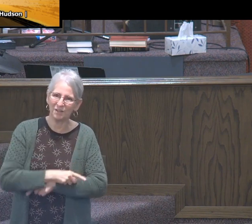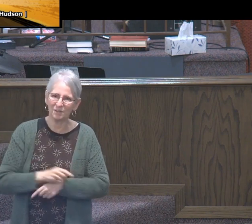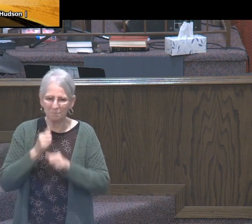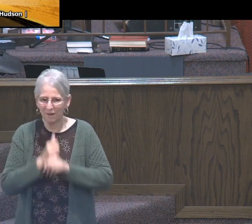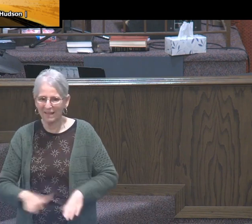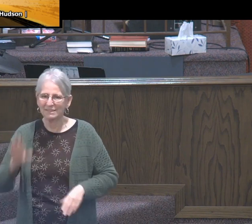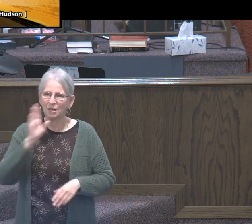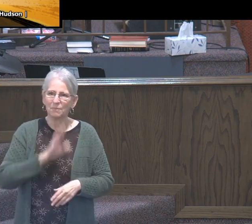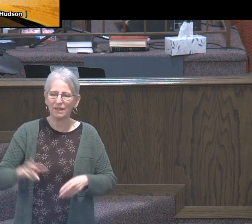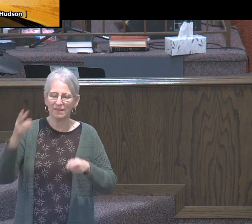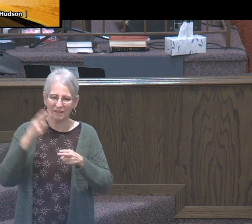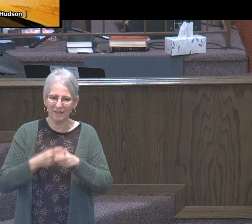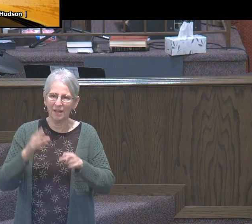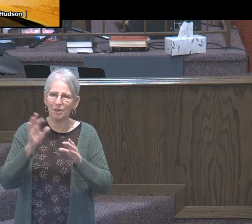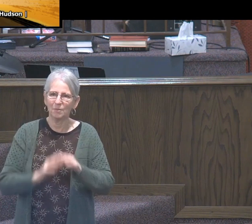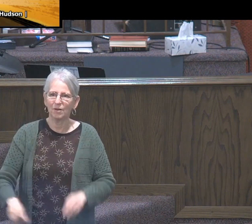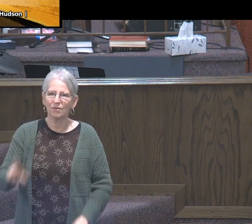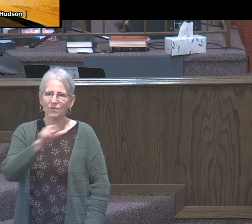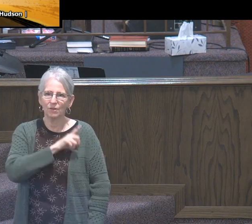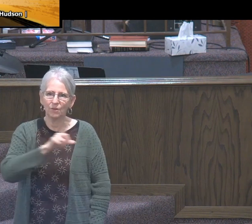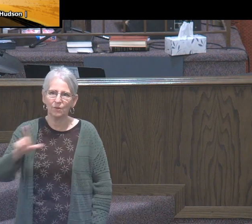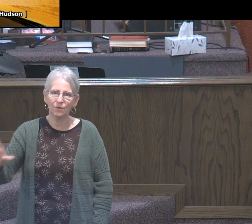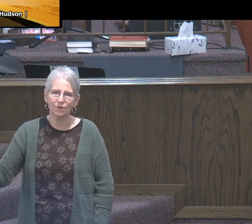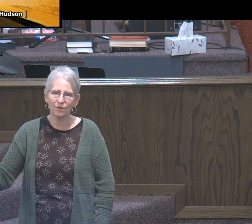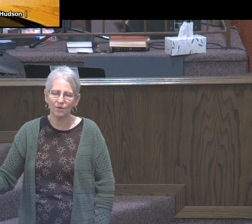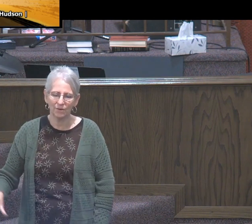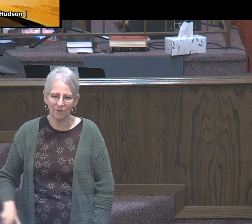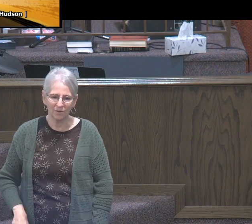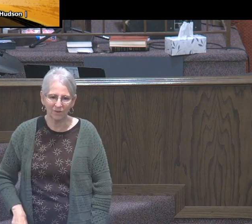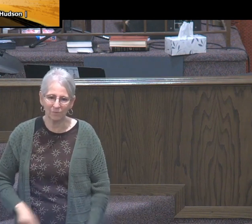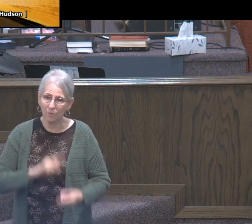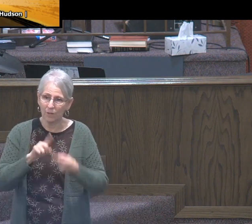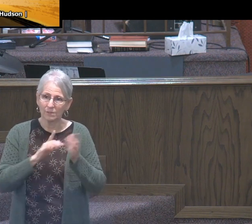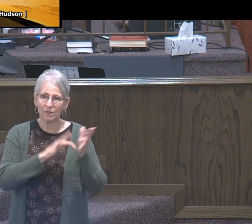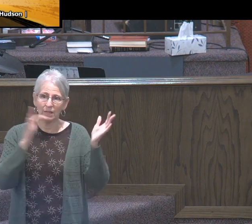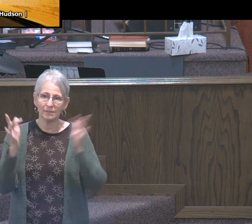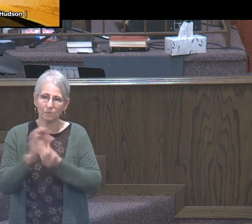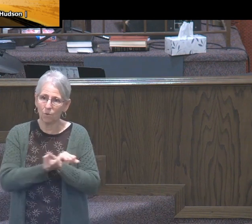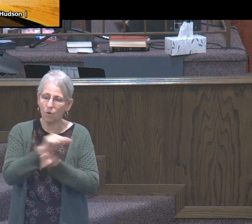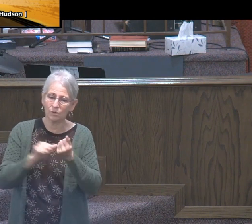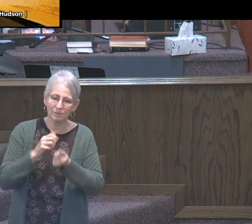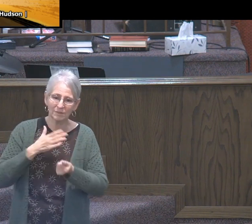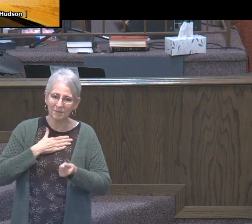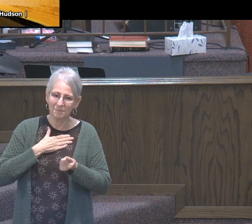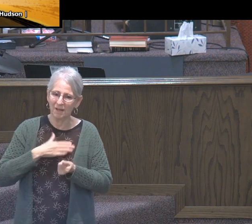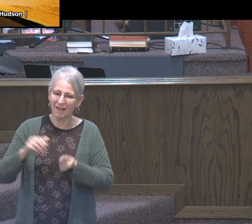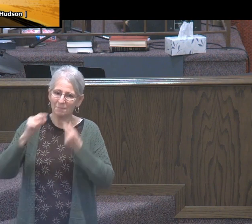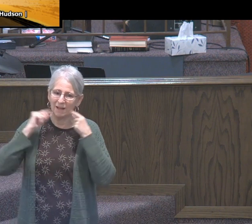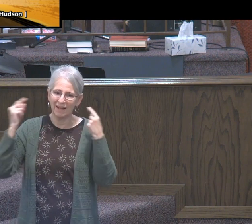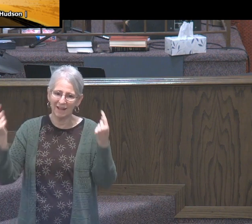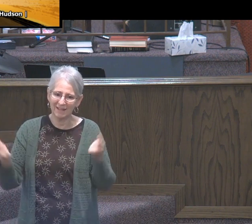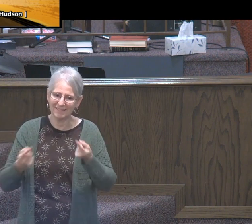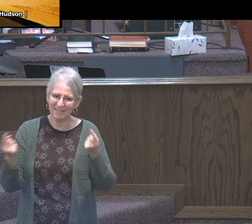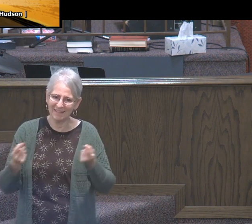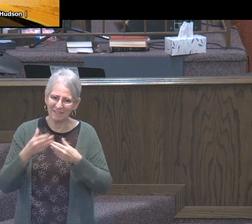day. Blessed be the name of the Lord. When Jesus